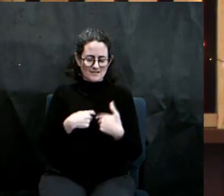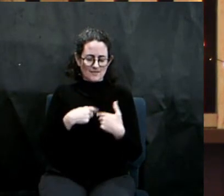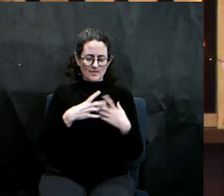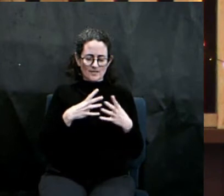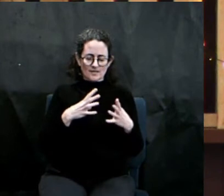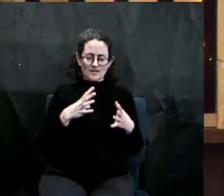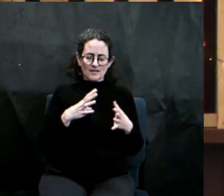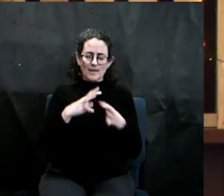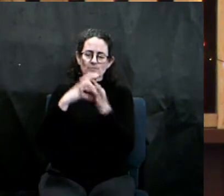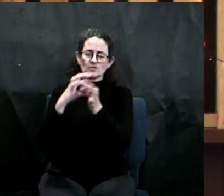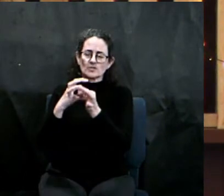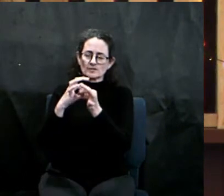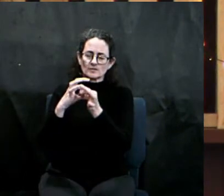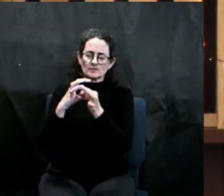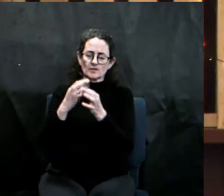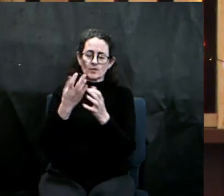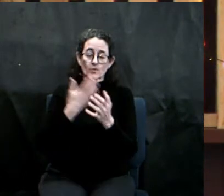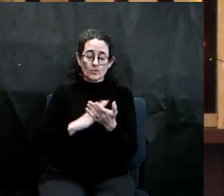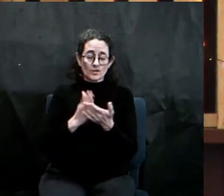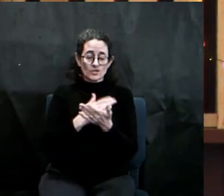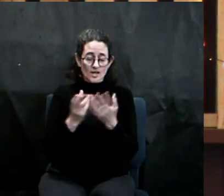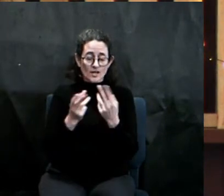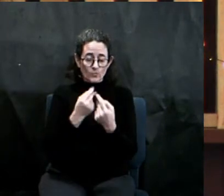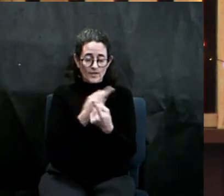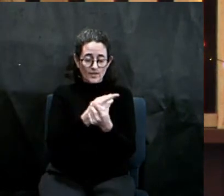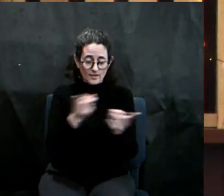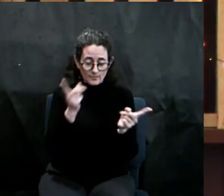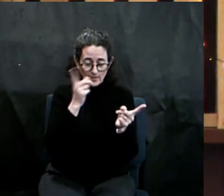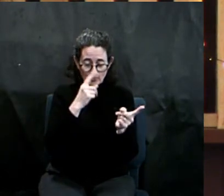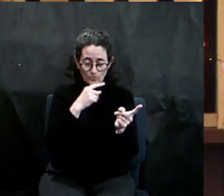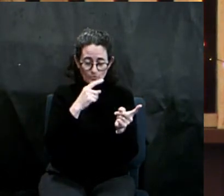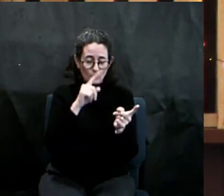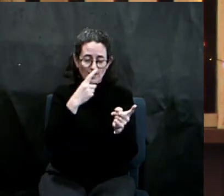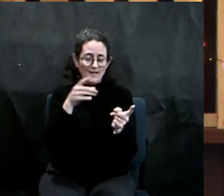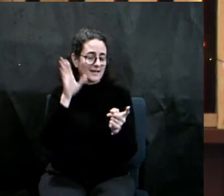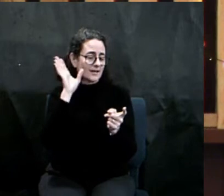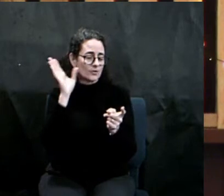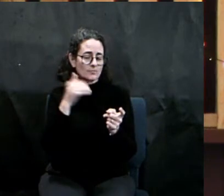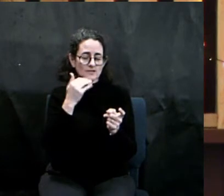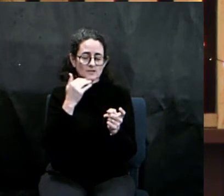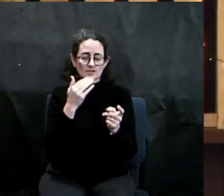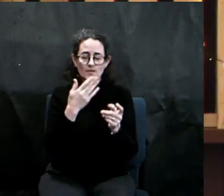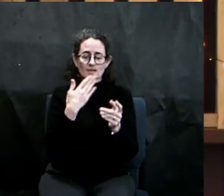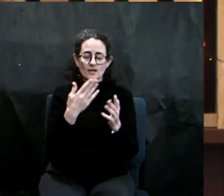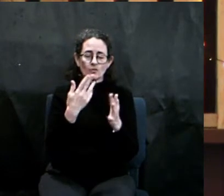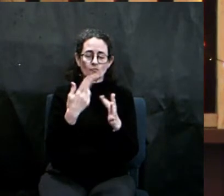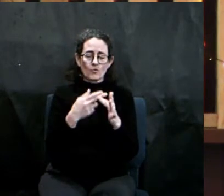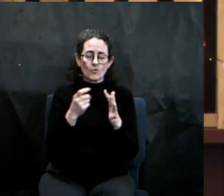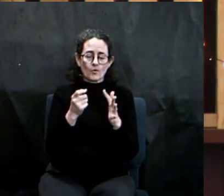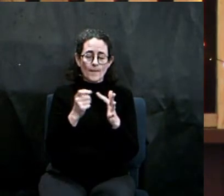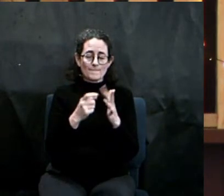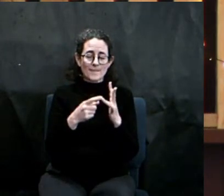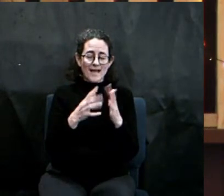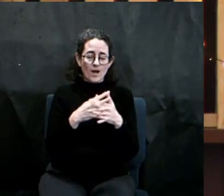or no opportunity to hear of your great and lasting work. We thank you for the pals who are concluding their time in